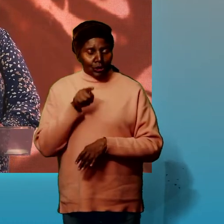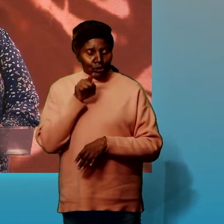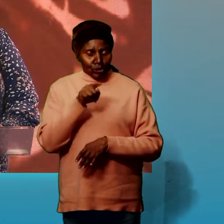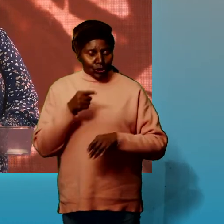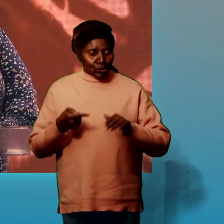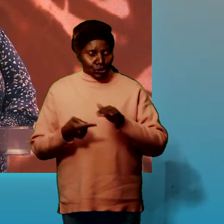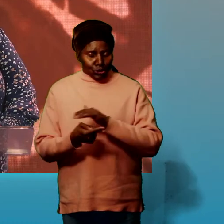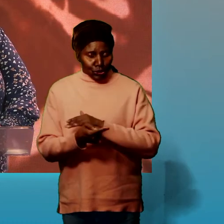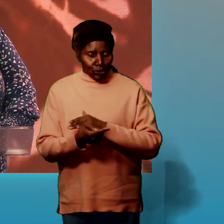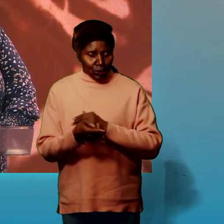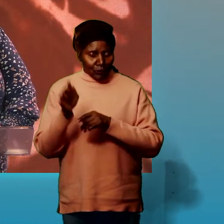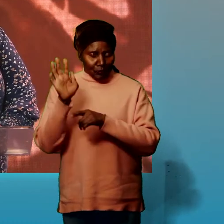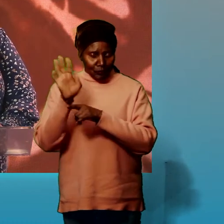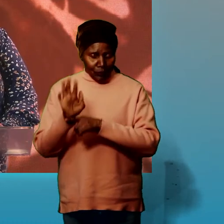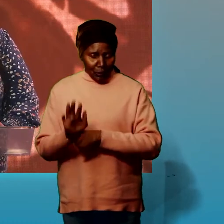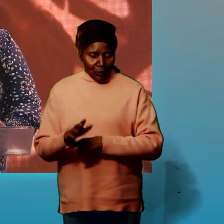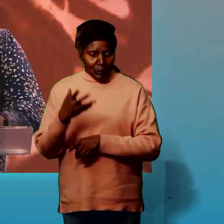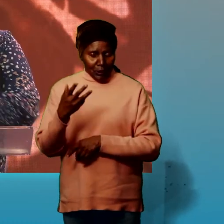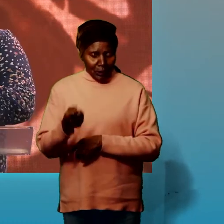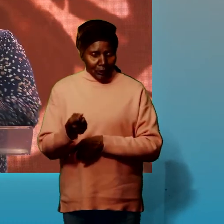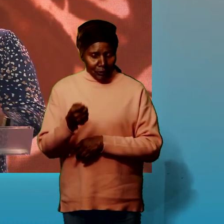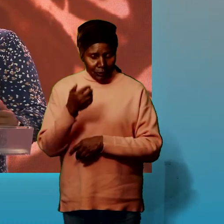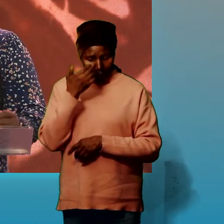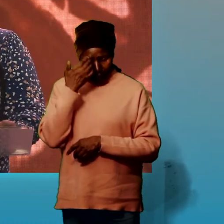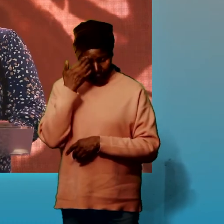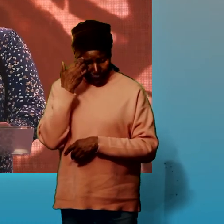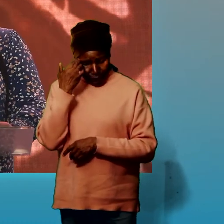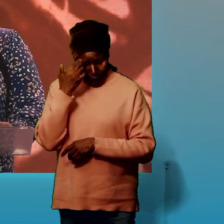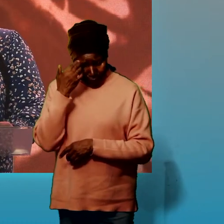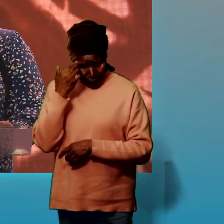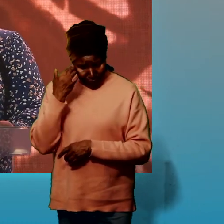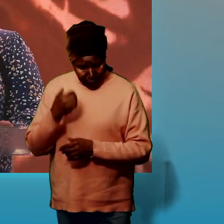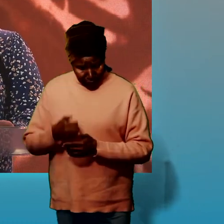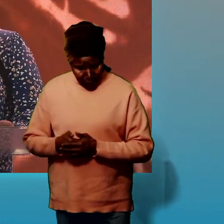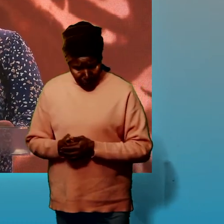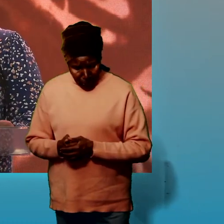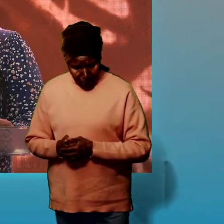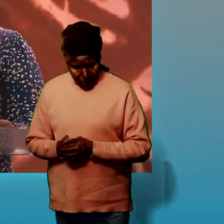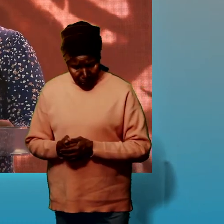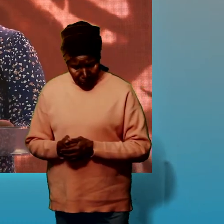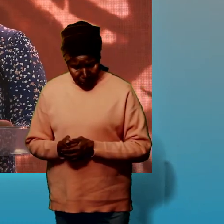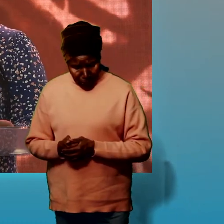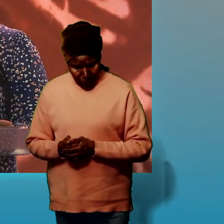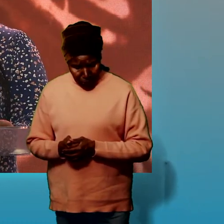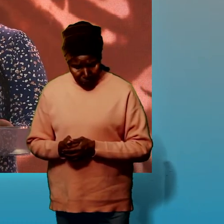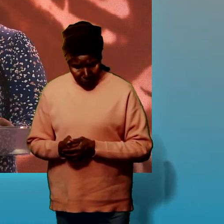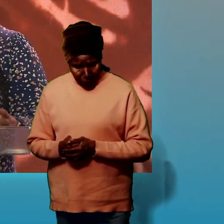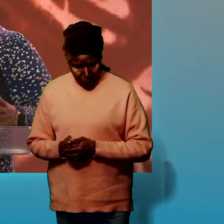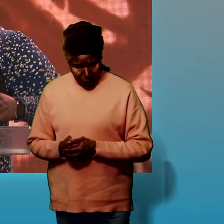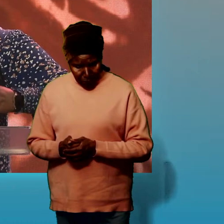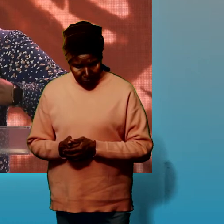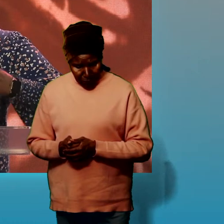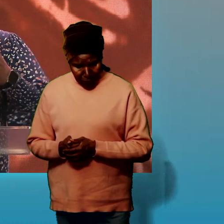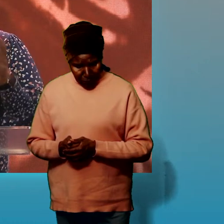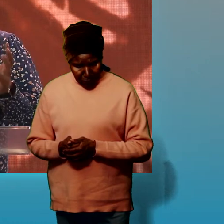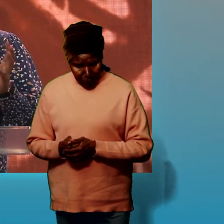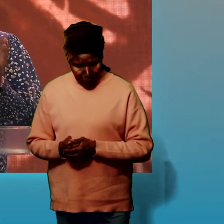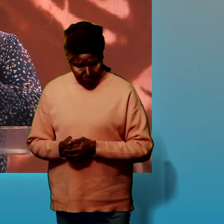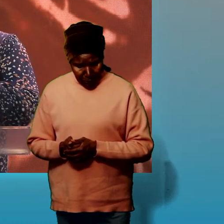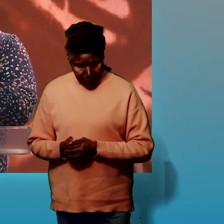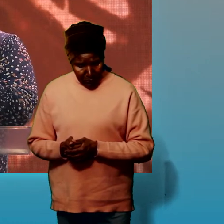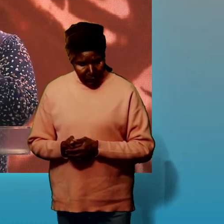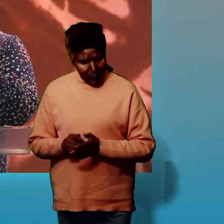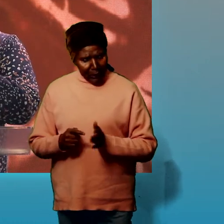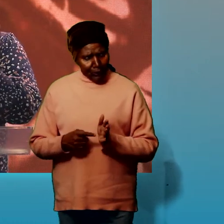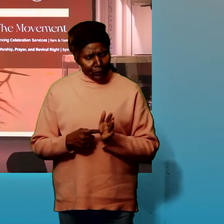in a second, created by our music director, Jordan. And that will depict the silence